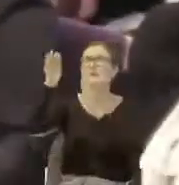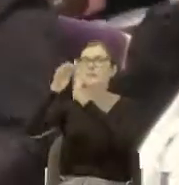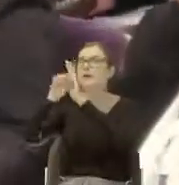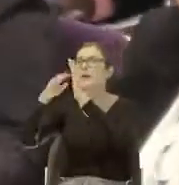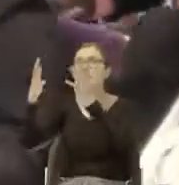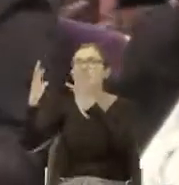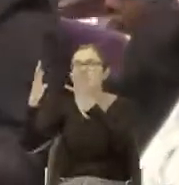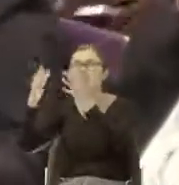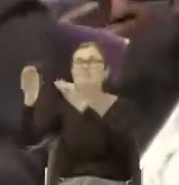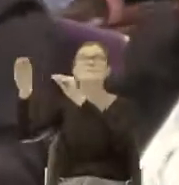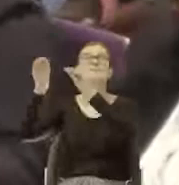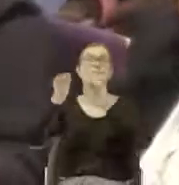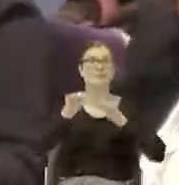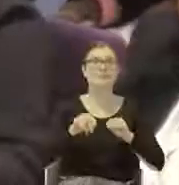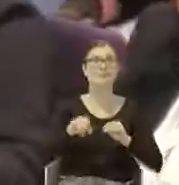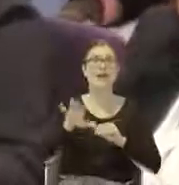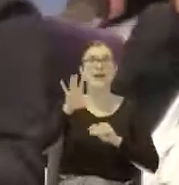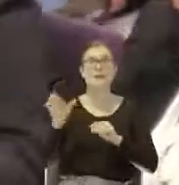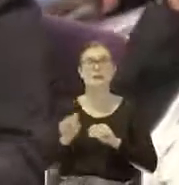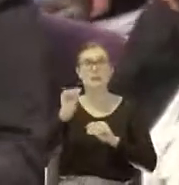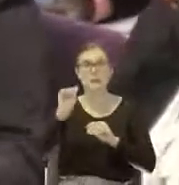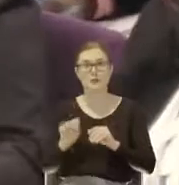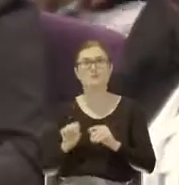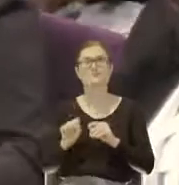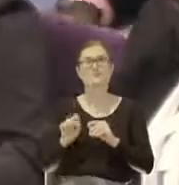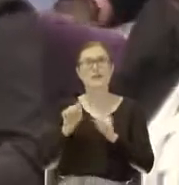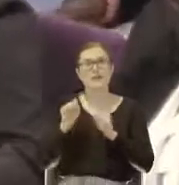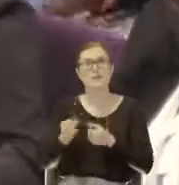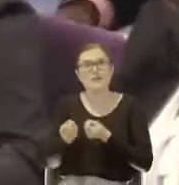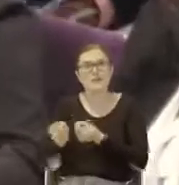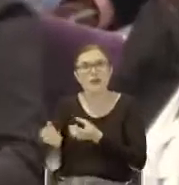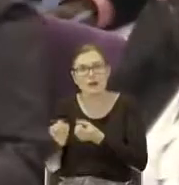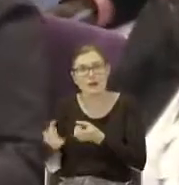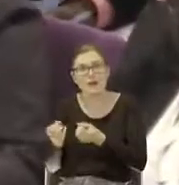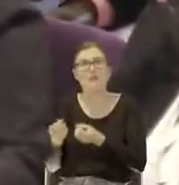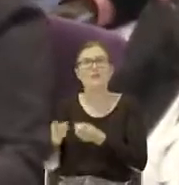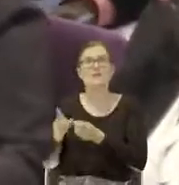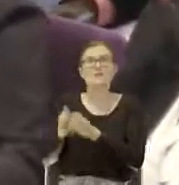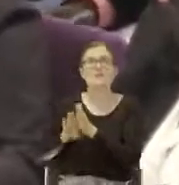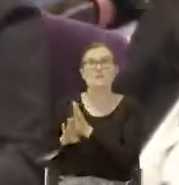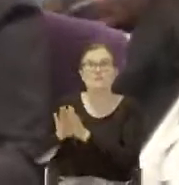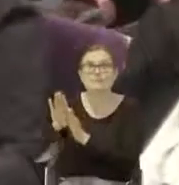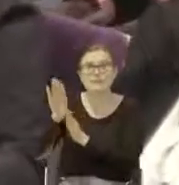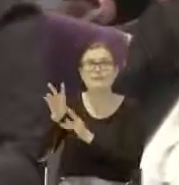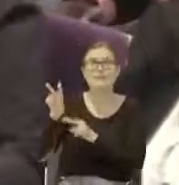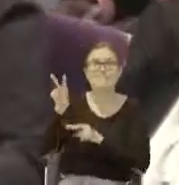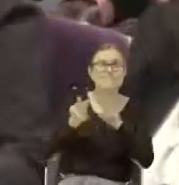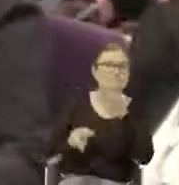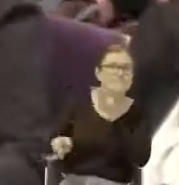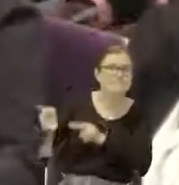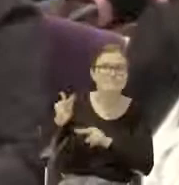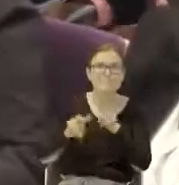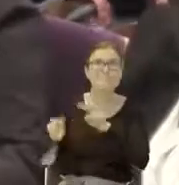can quickly elevate them and implement some of them. Now,